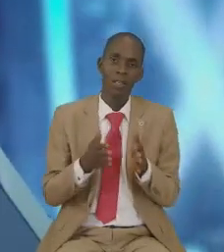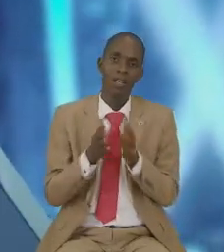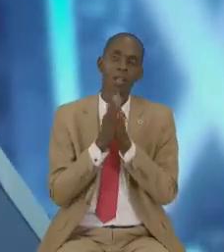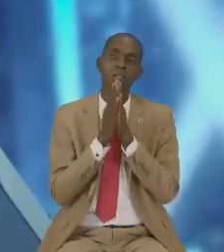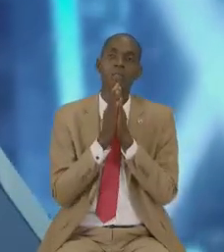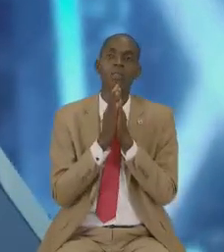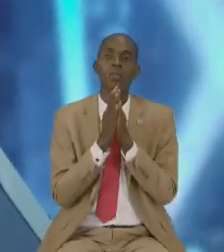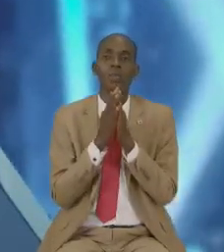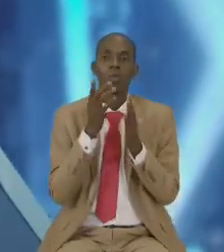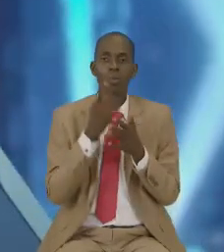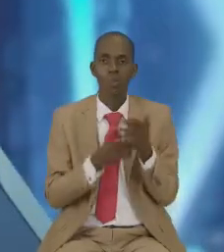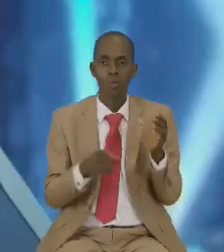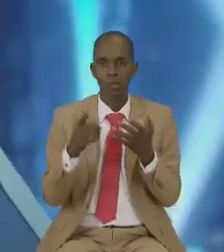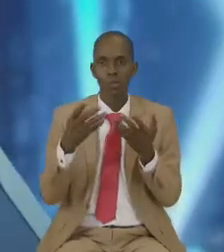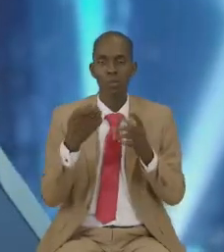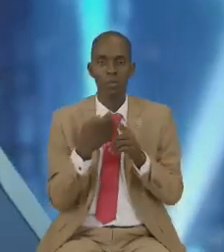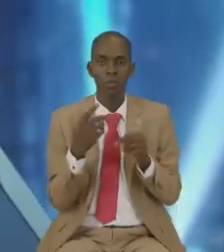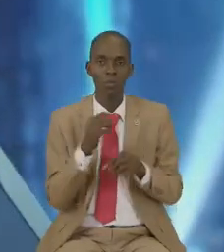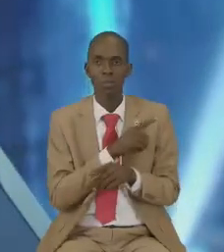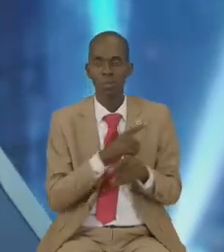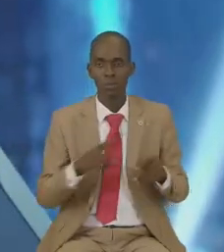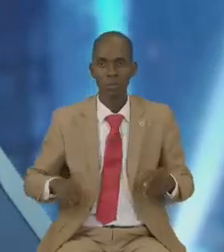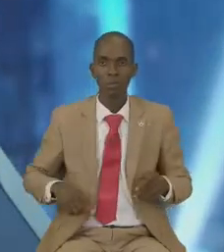Center here, can I get the signal?